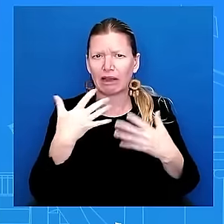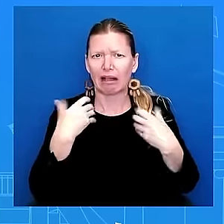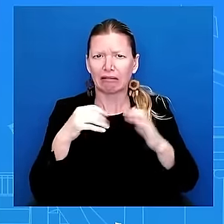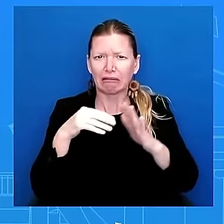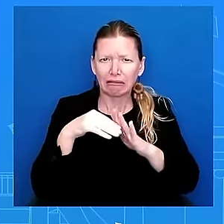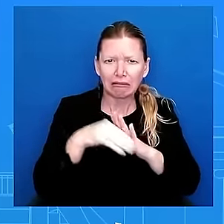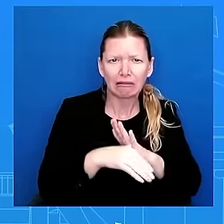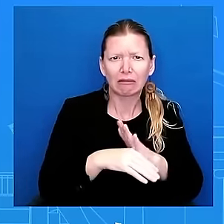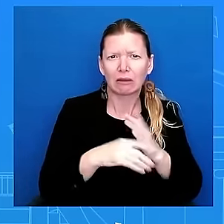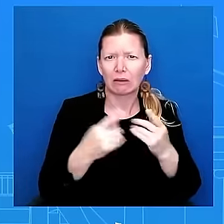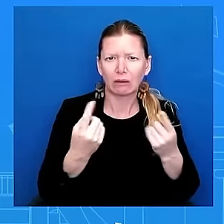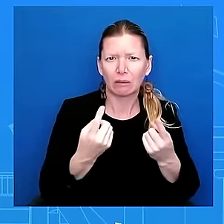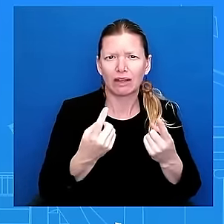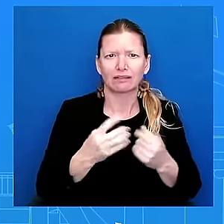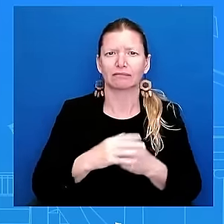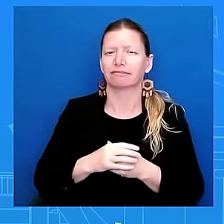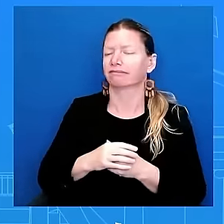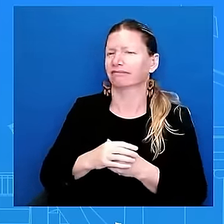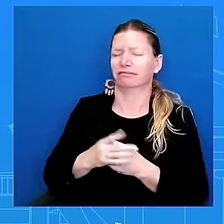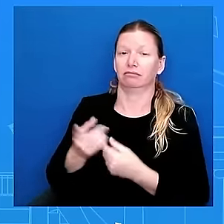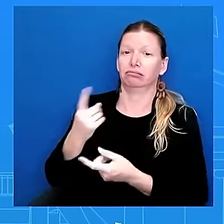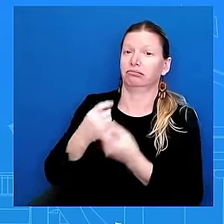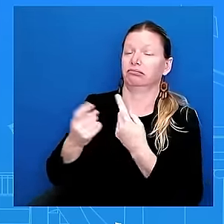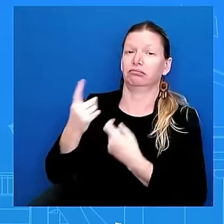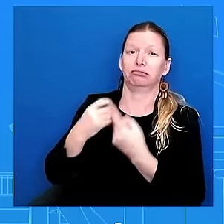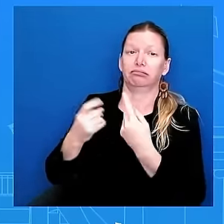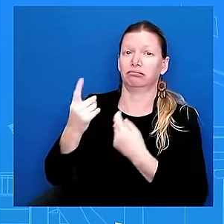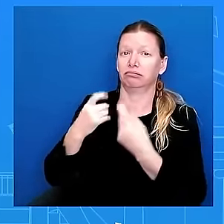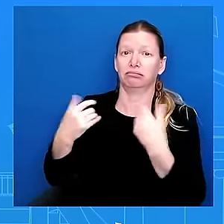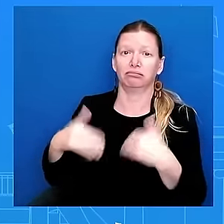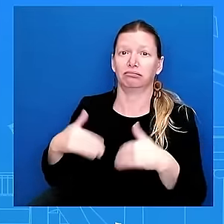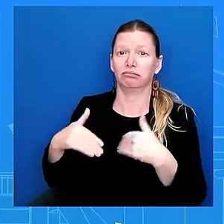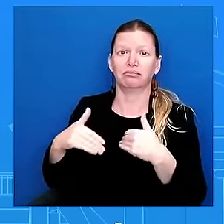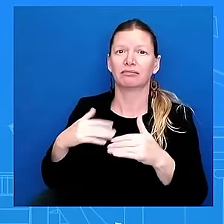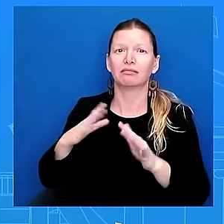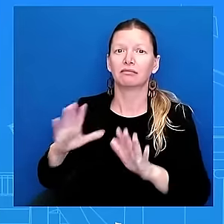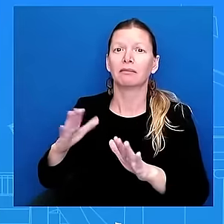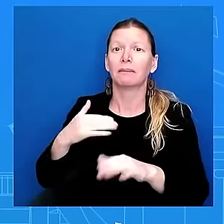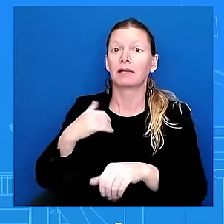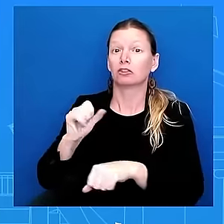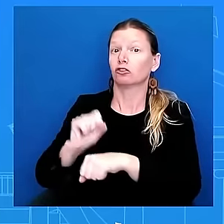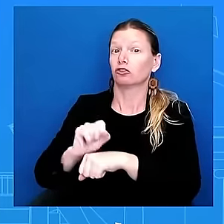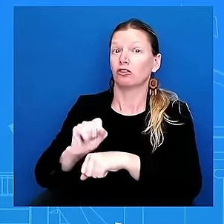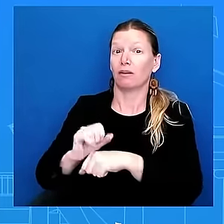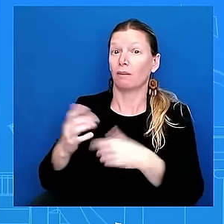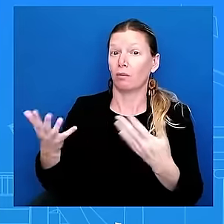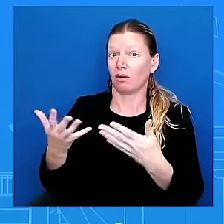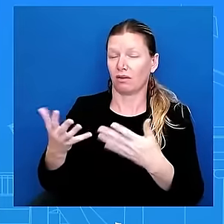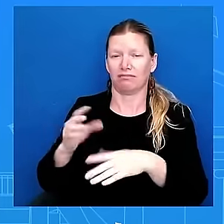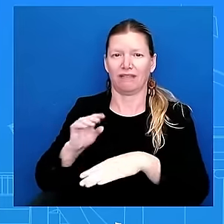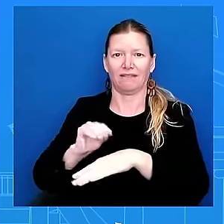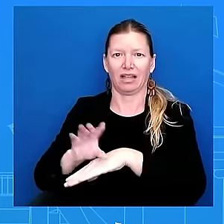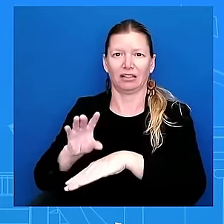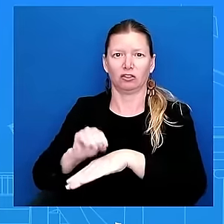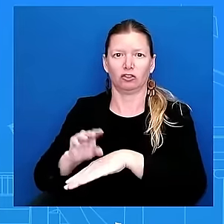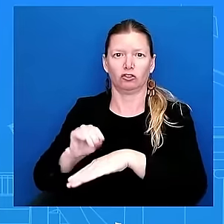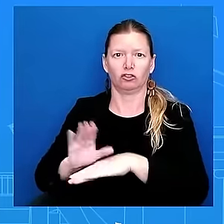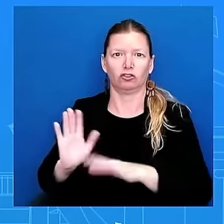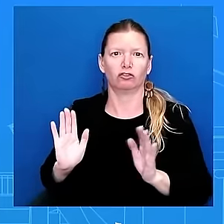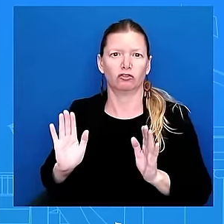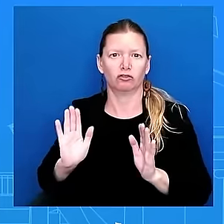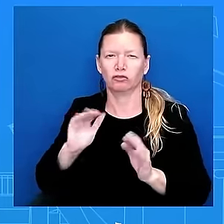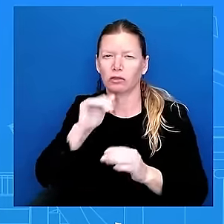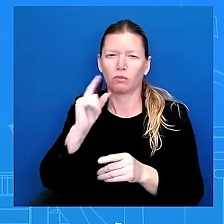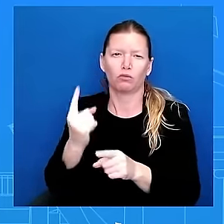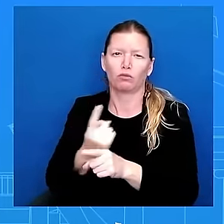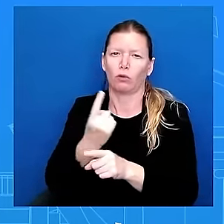as a spokesman, my job is to be an advisor and counselor, and I don't think it's appropriate for a spokesman to... I did because